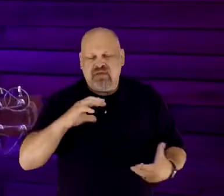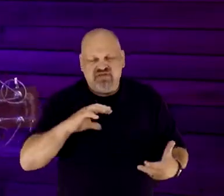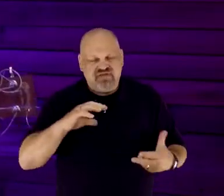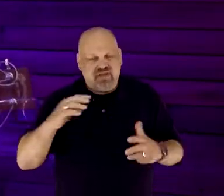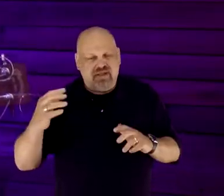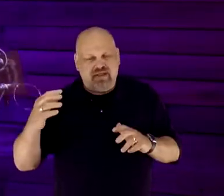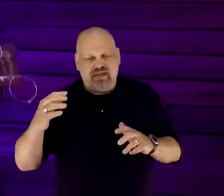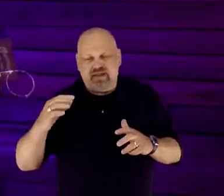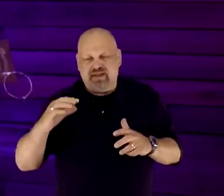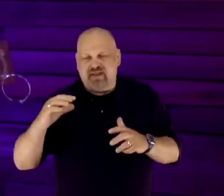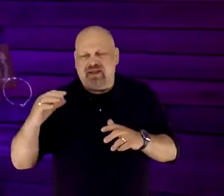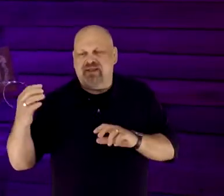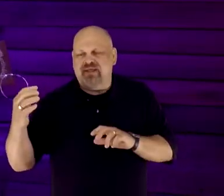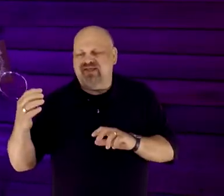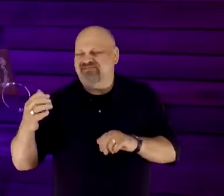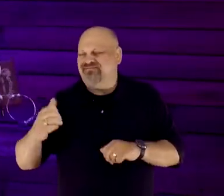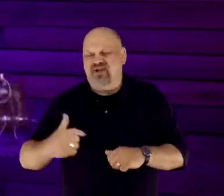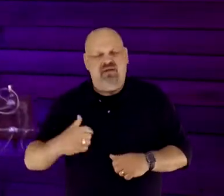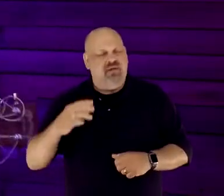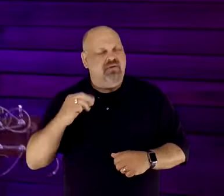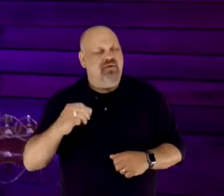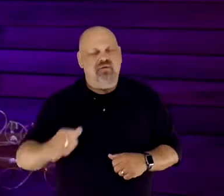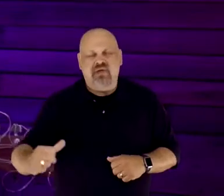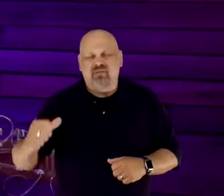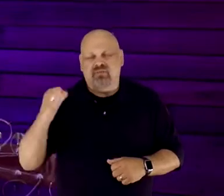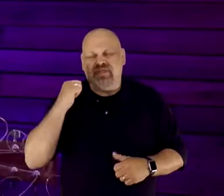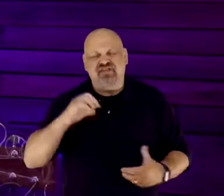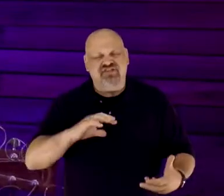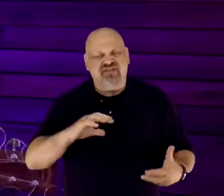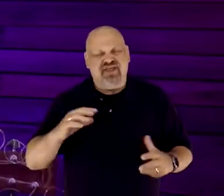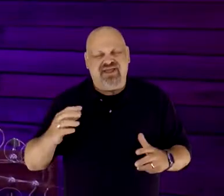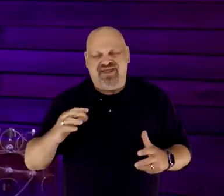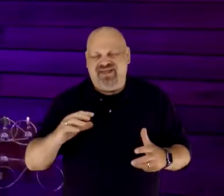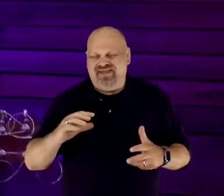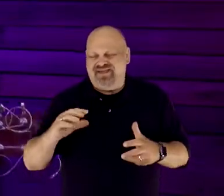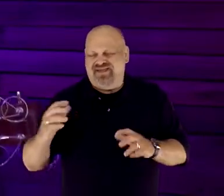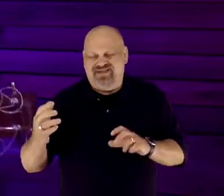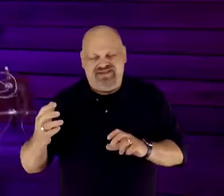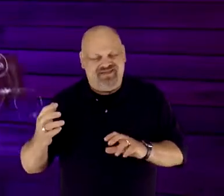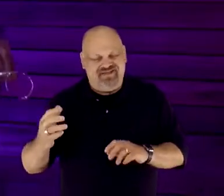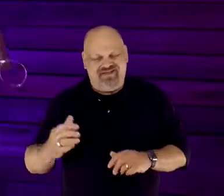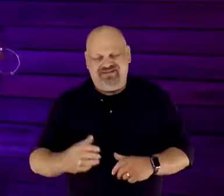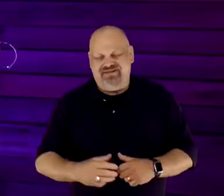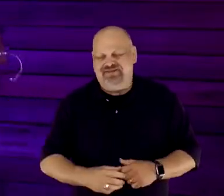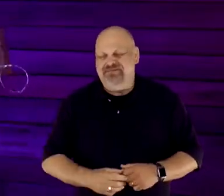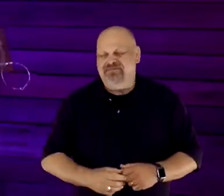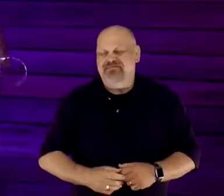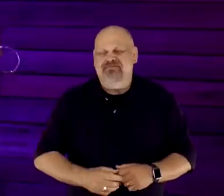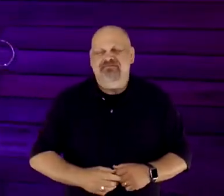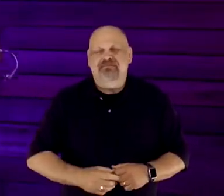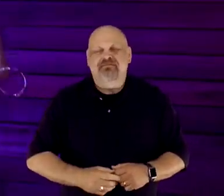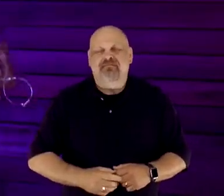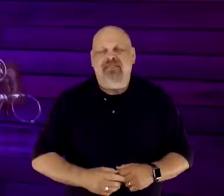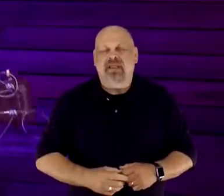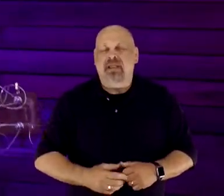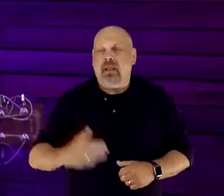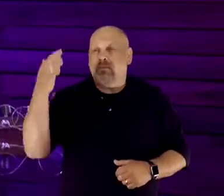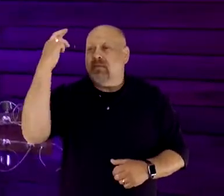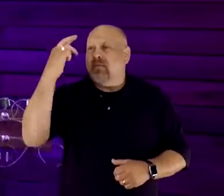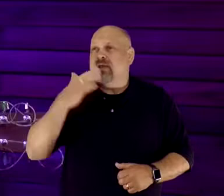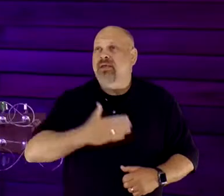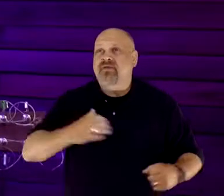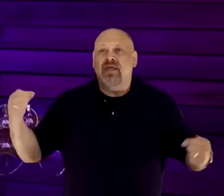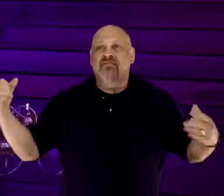be shaken. No, I won't be shaken. 'Cause